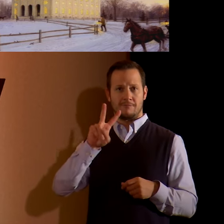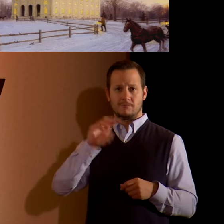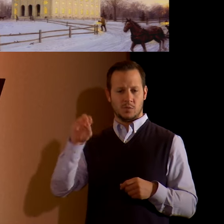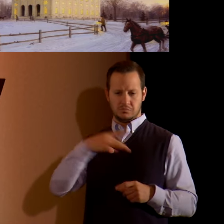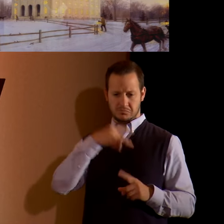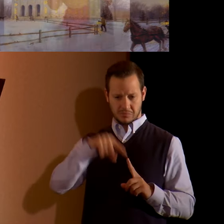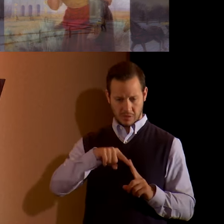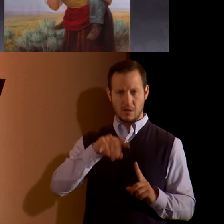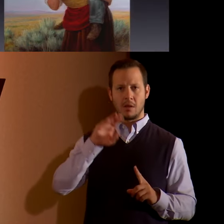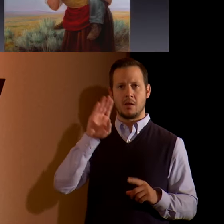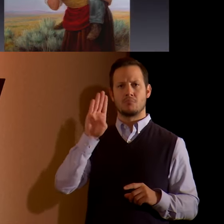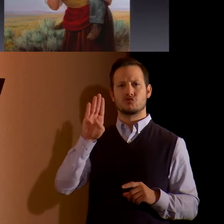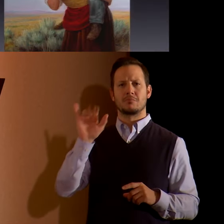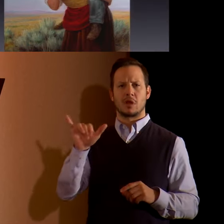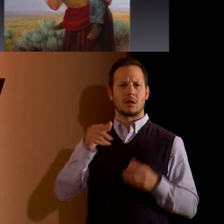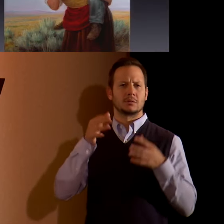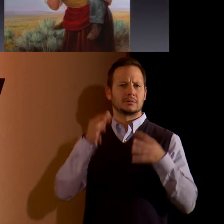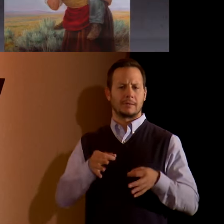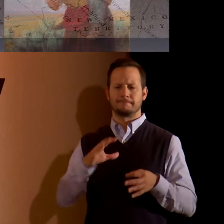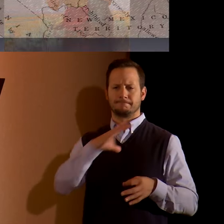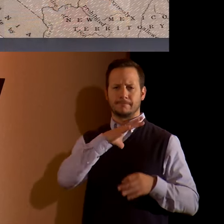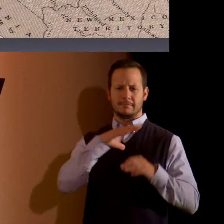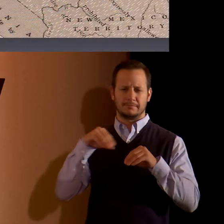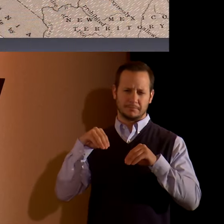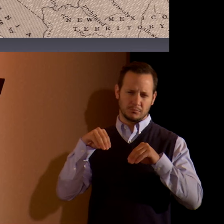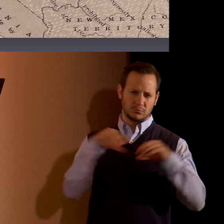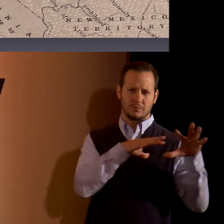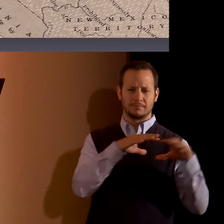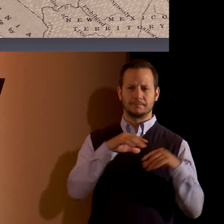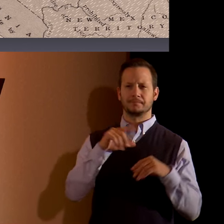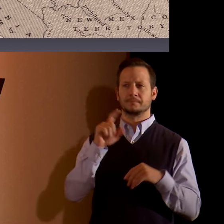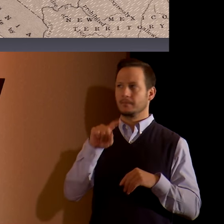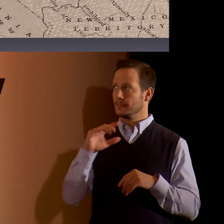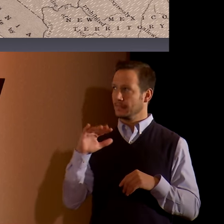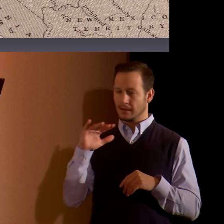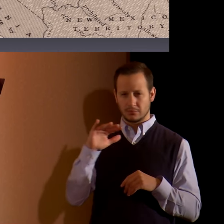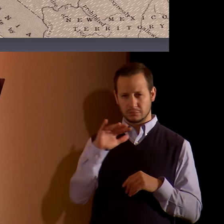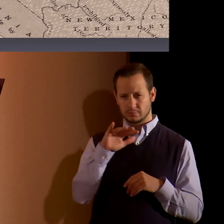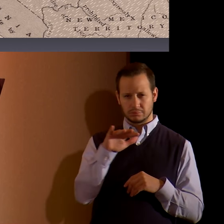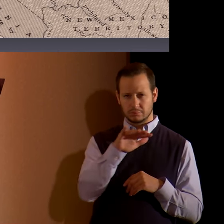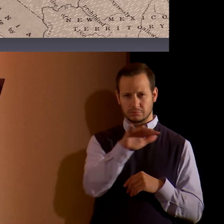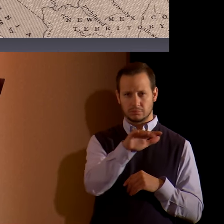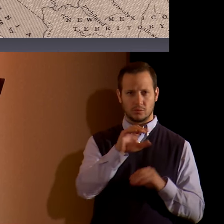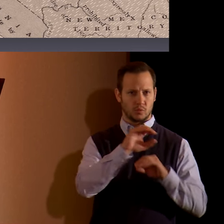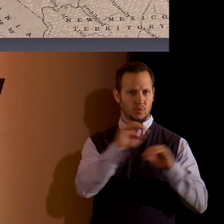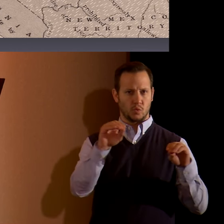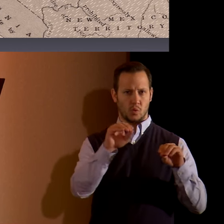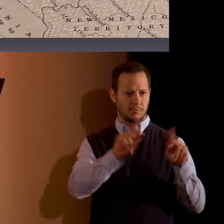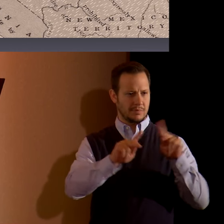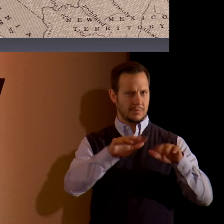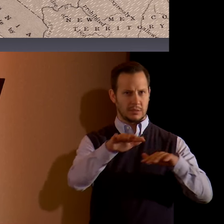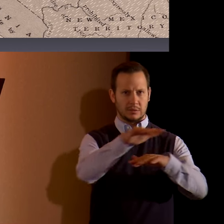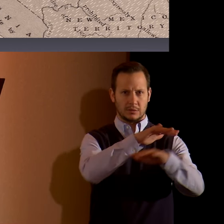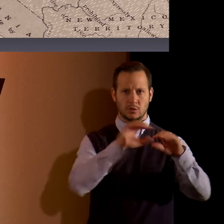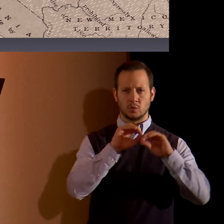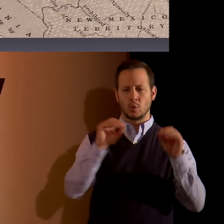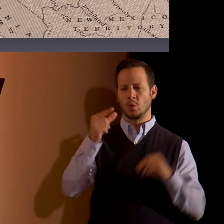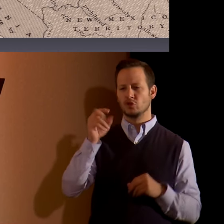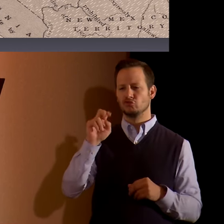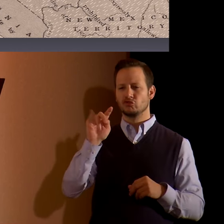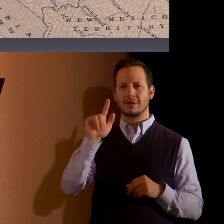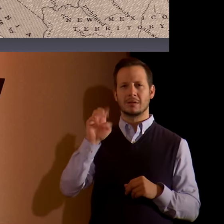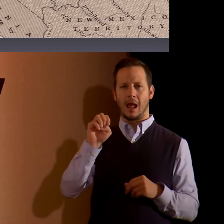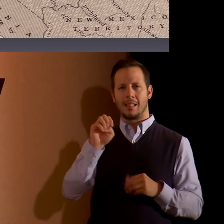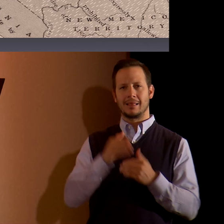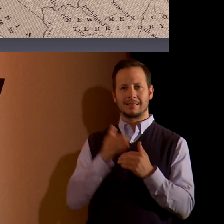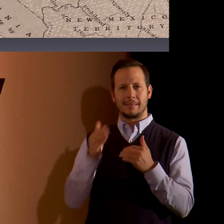must abandon Nauvoo, venturing far into unsettled lands where there would be no Gentile neighbors to take offense